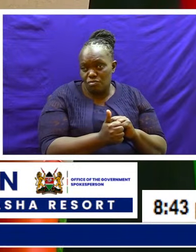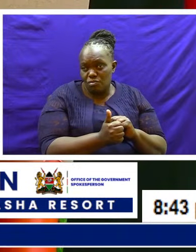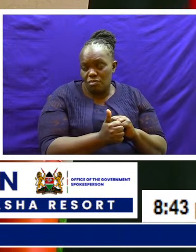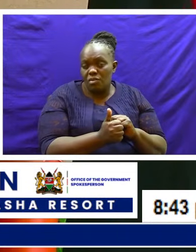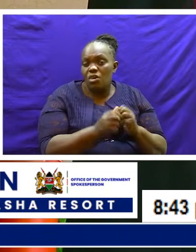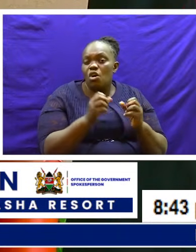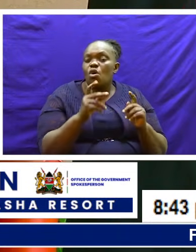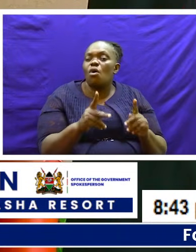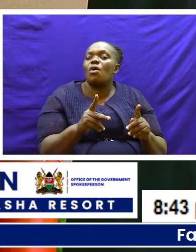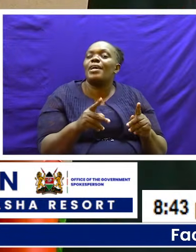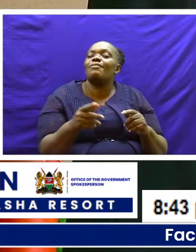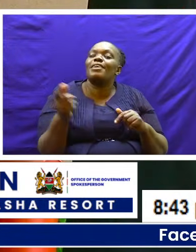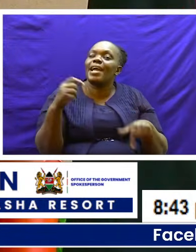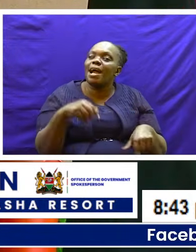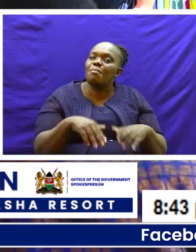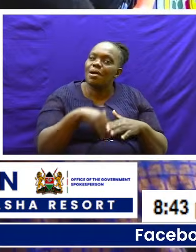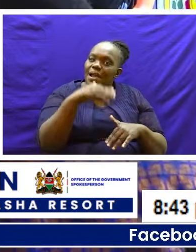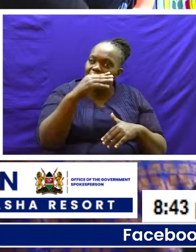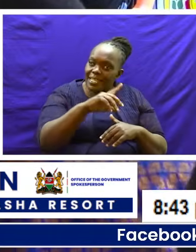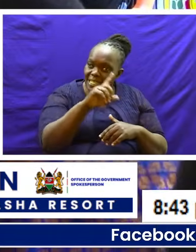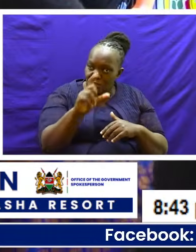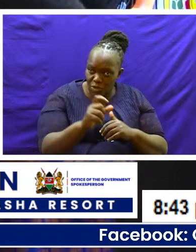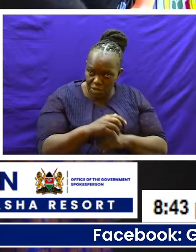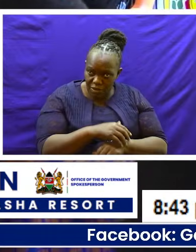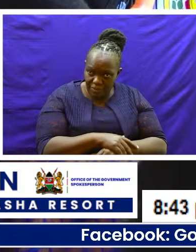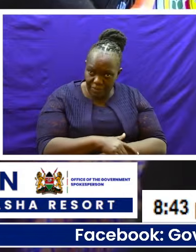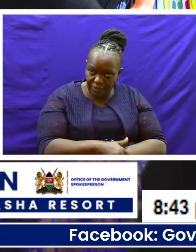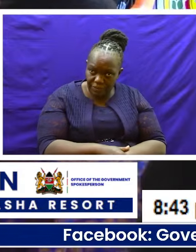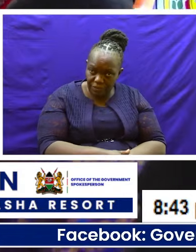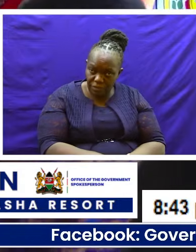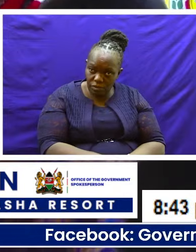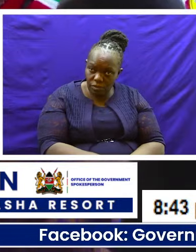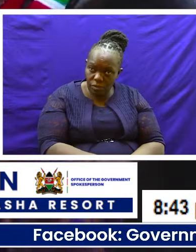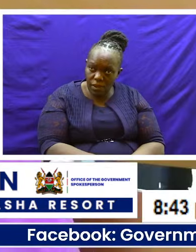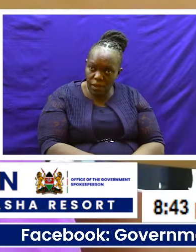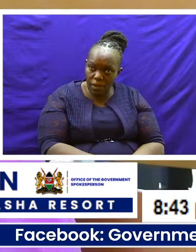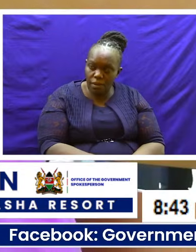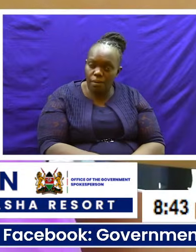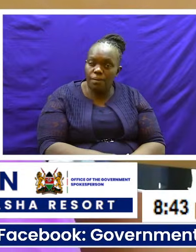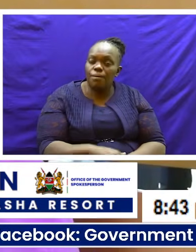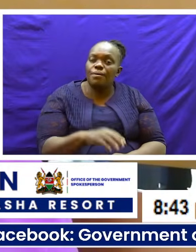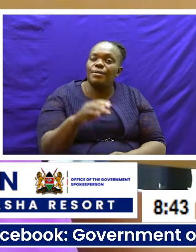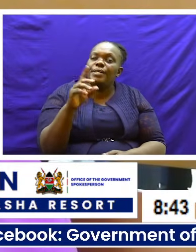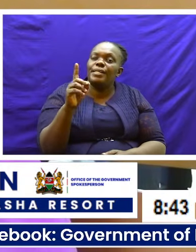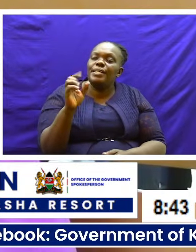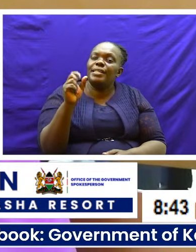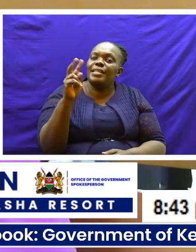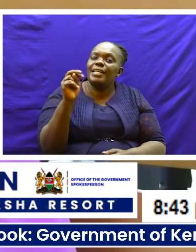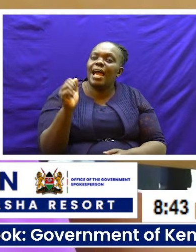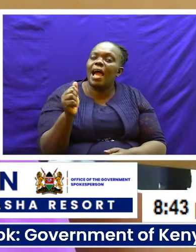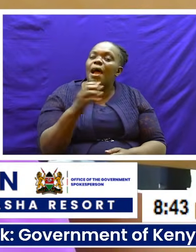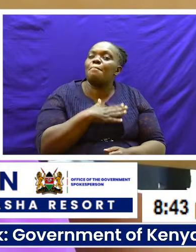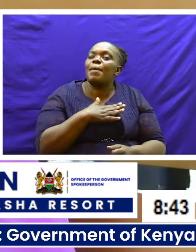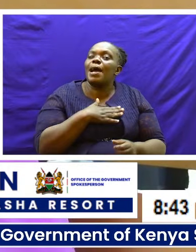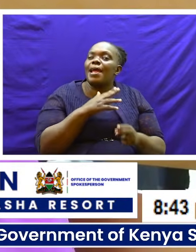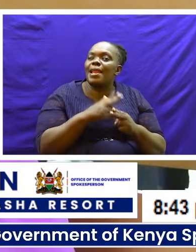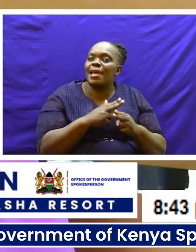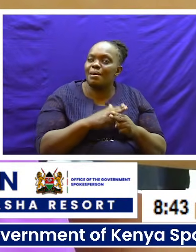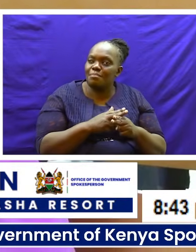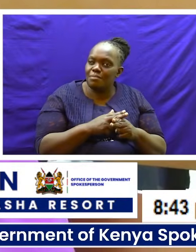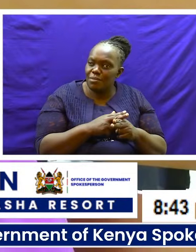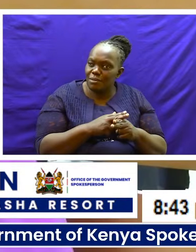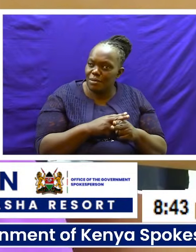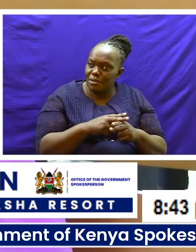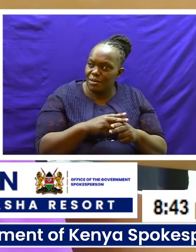Okay, let's come to the next question. Yeah. Changi Trasila is my name. Come again, your name again is